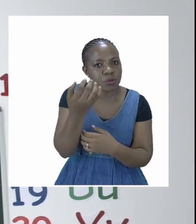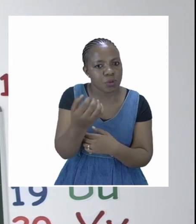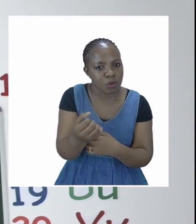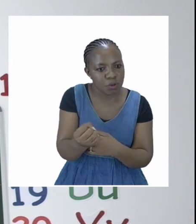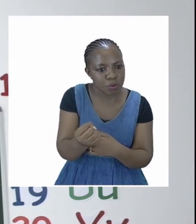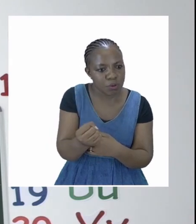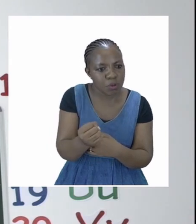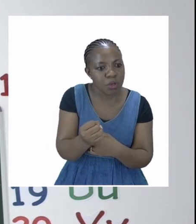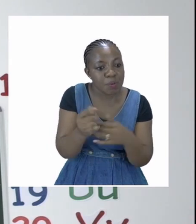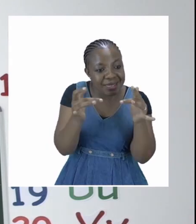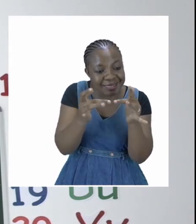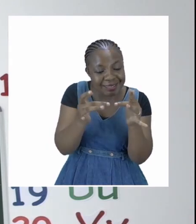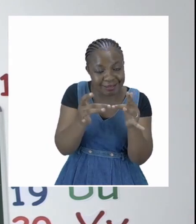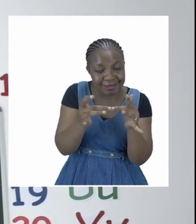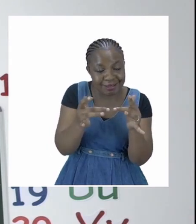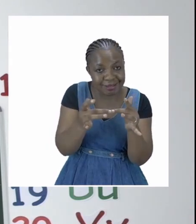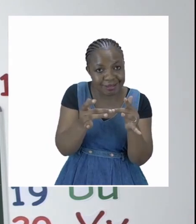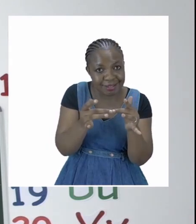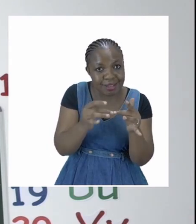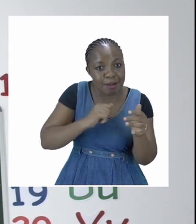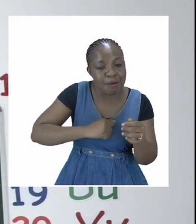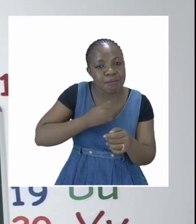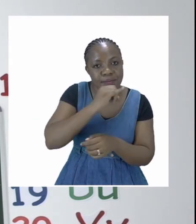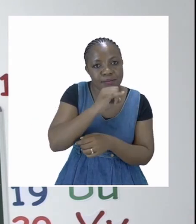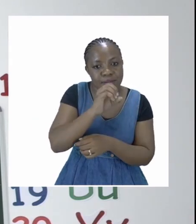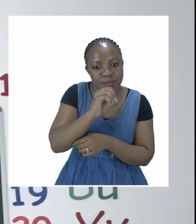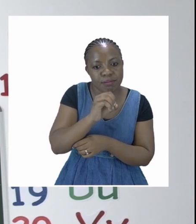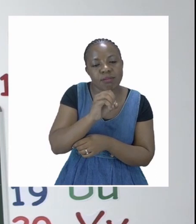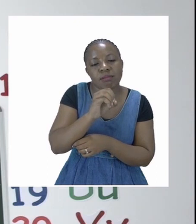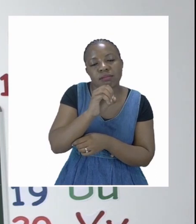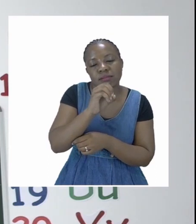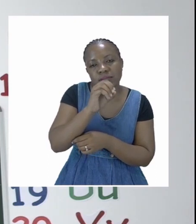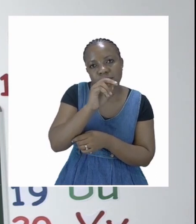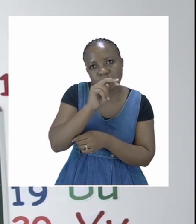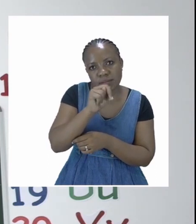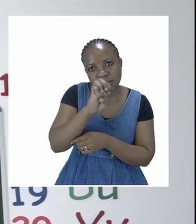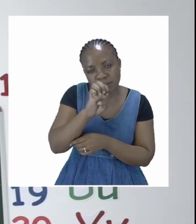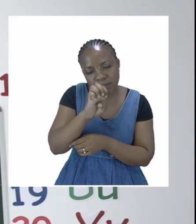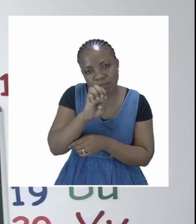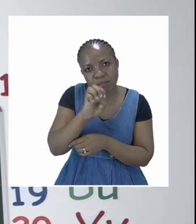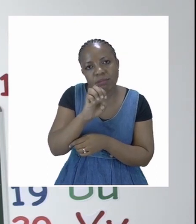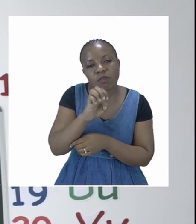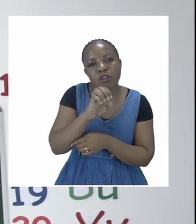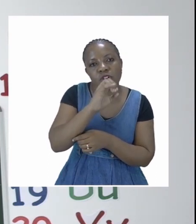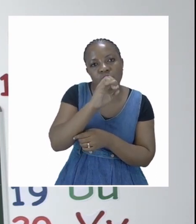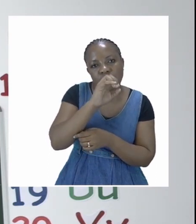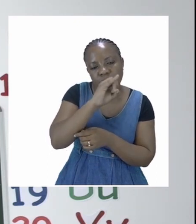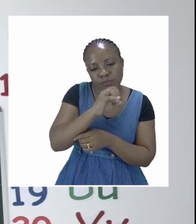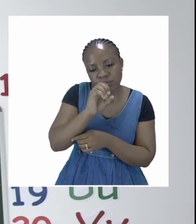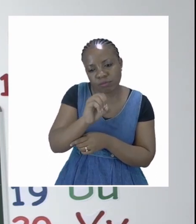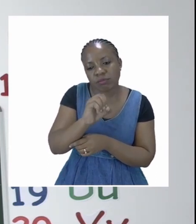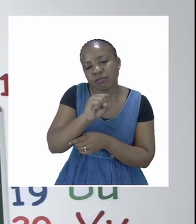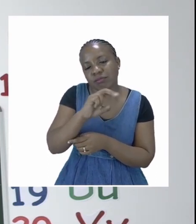our online platforms, MyZone and Zoshi Facebook pages, and in addition,